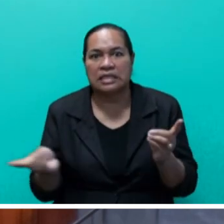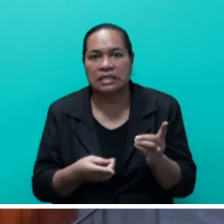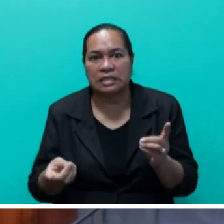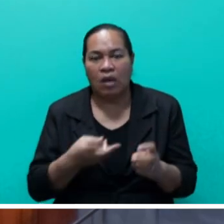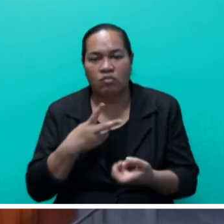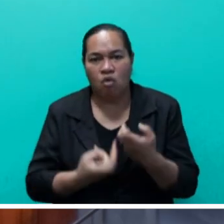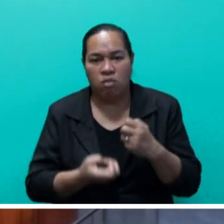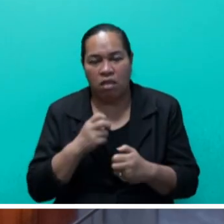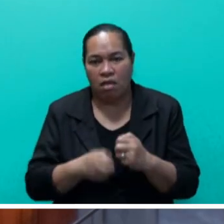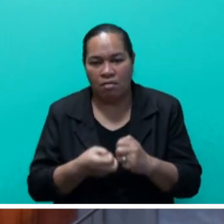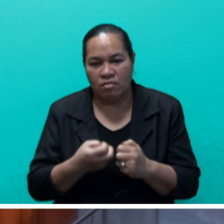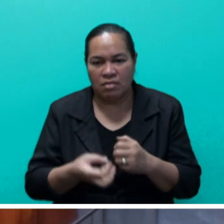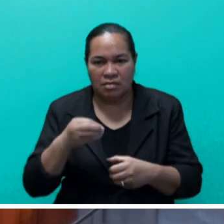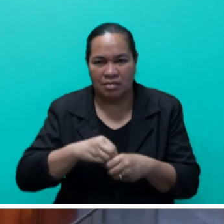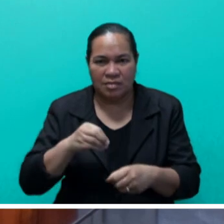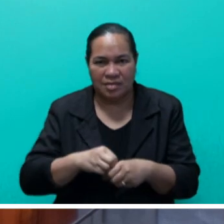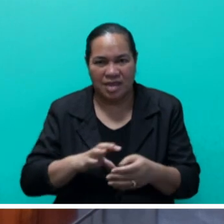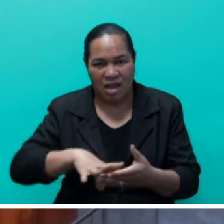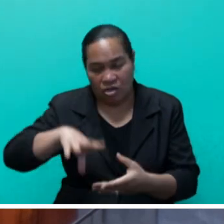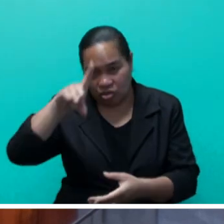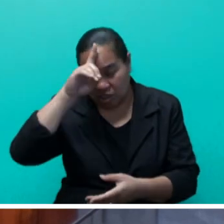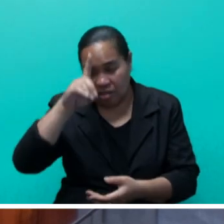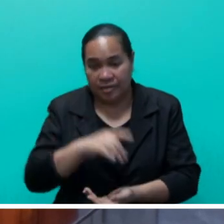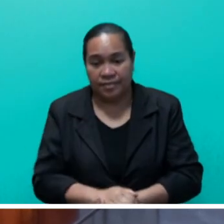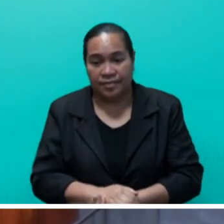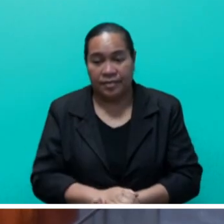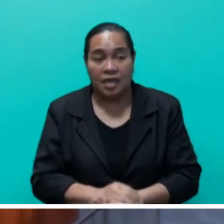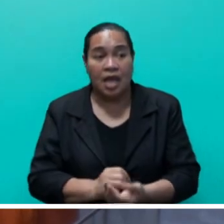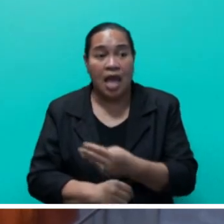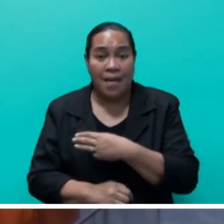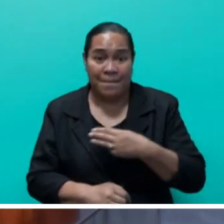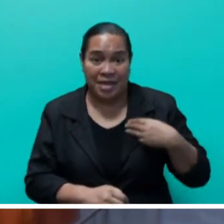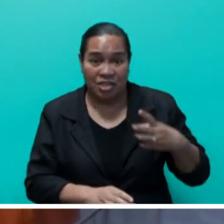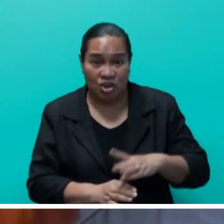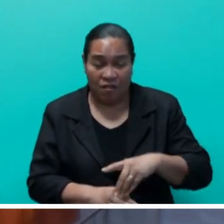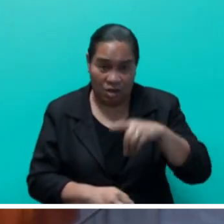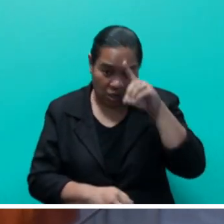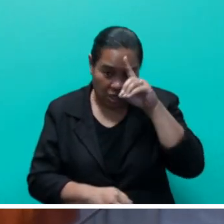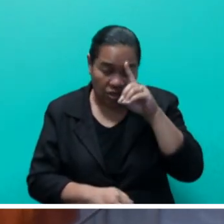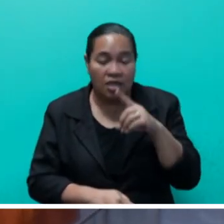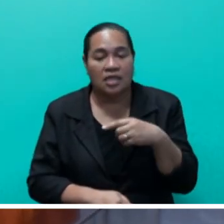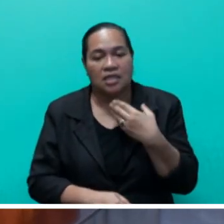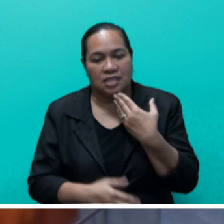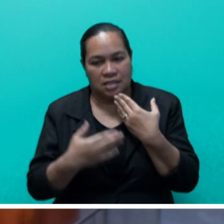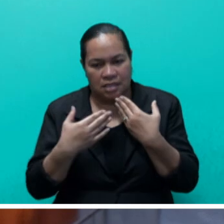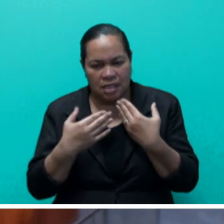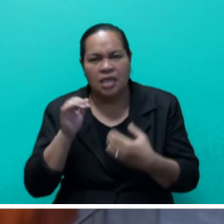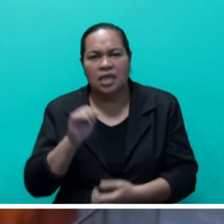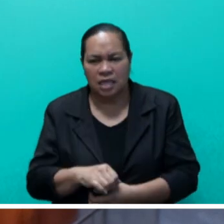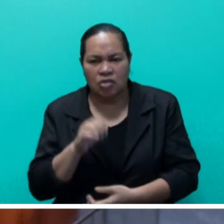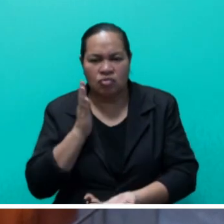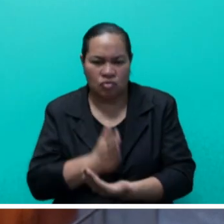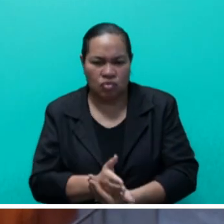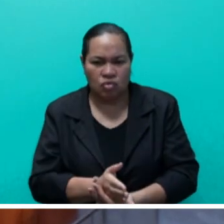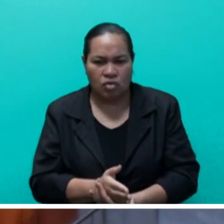system. The Ministry of Education acknowledges that due to the increasing number